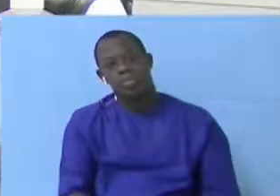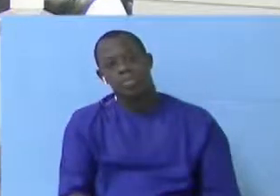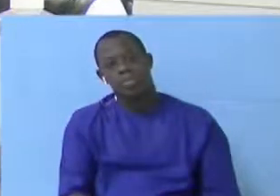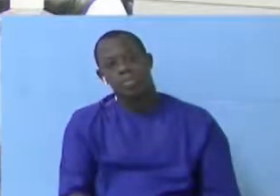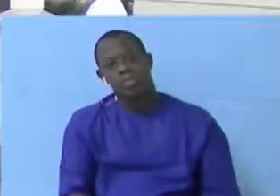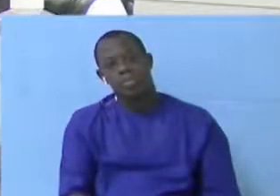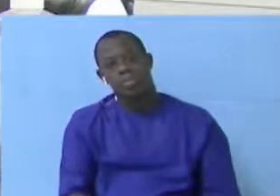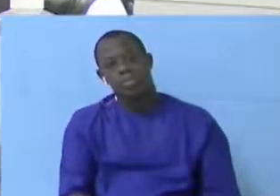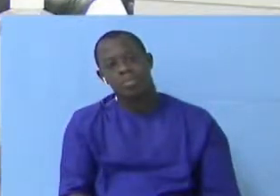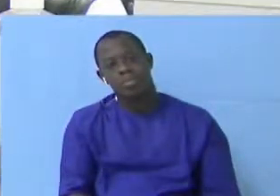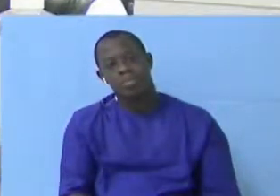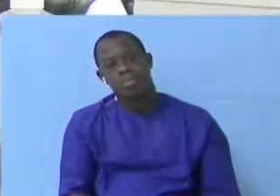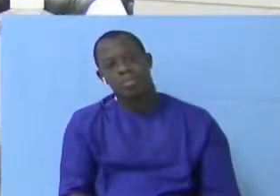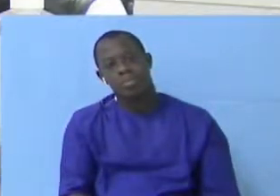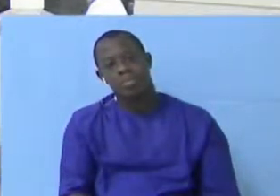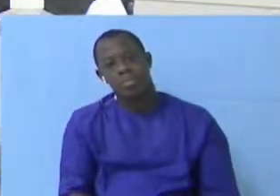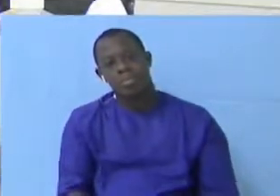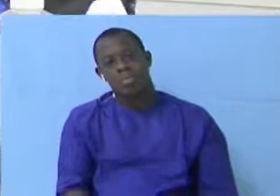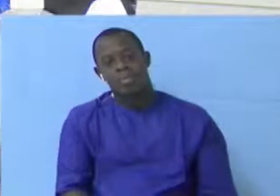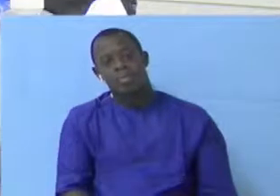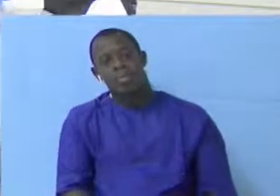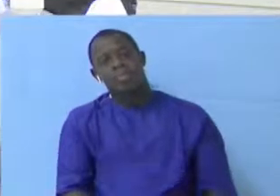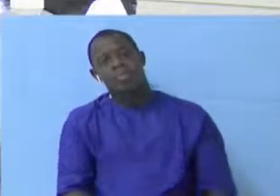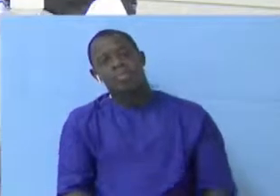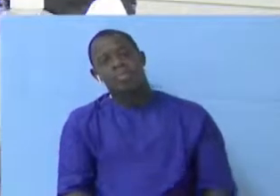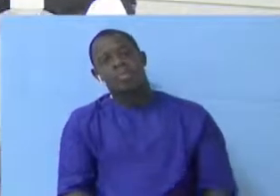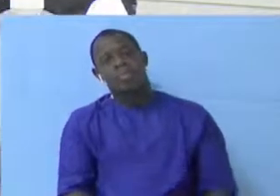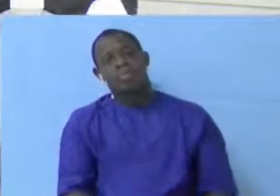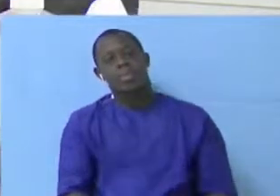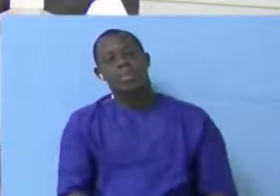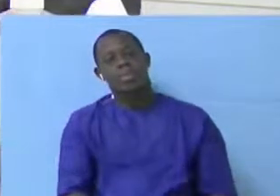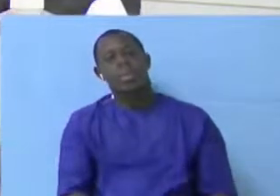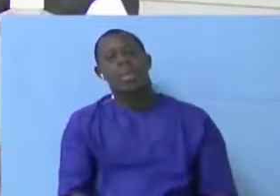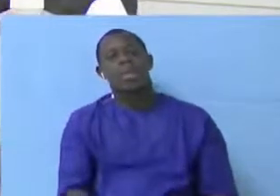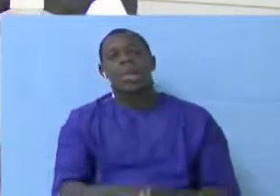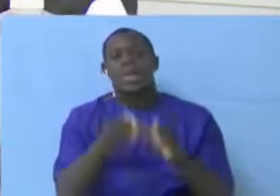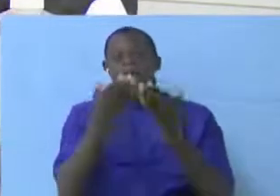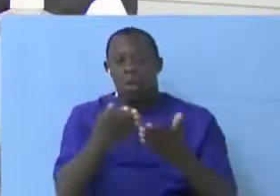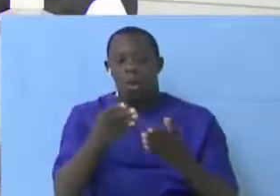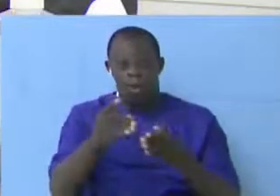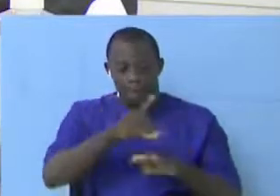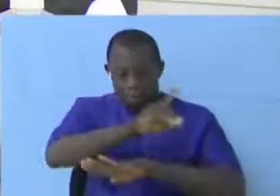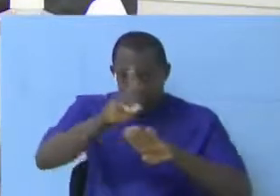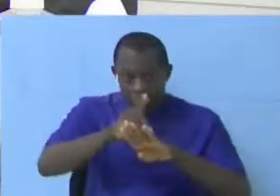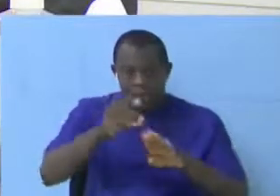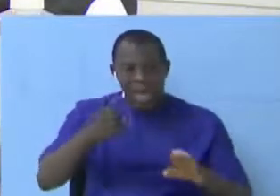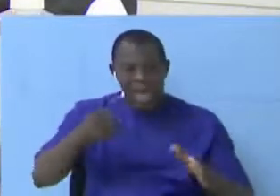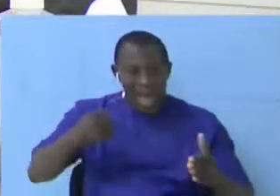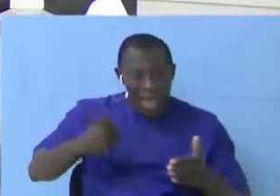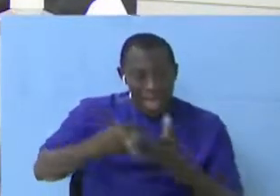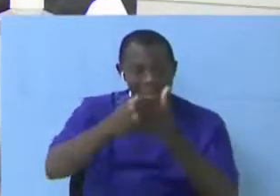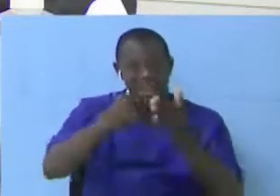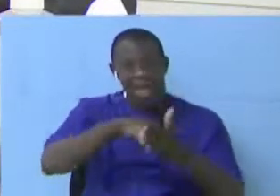you reduce the detail? Okay. Otherwise we won't finish. All right. At the accident and emergency, I